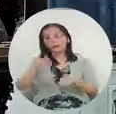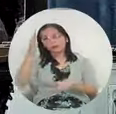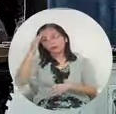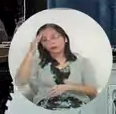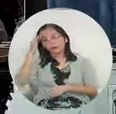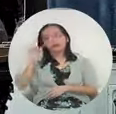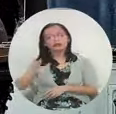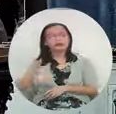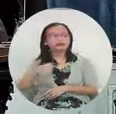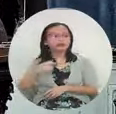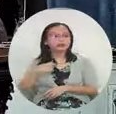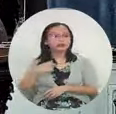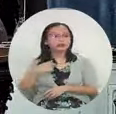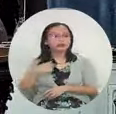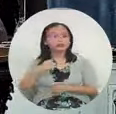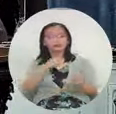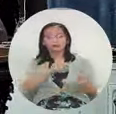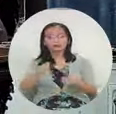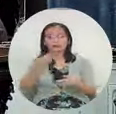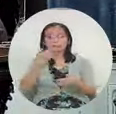You have to repent of your sins.